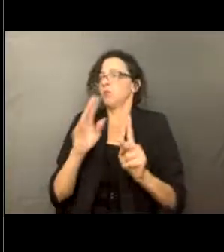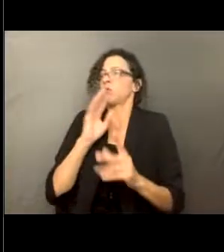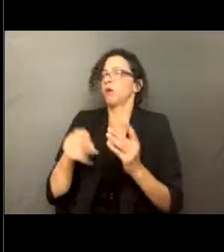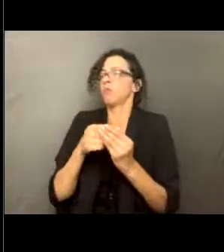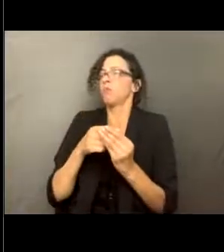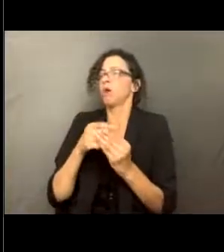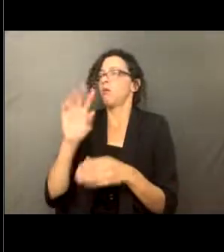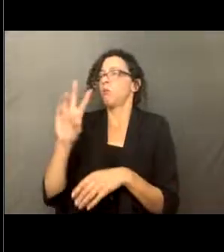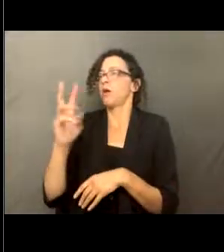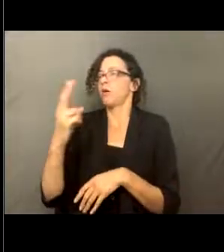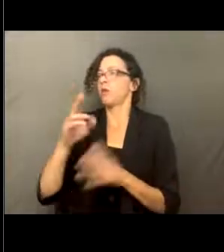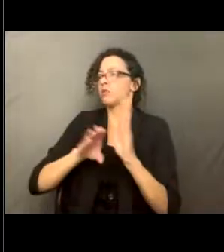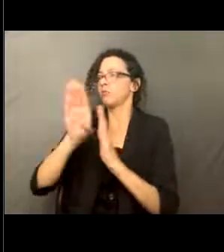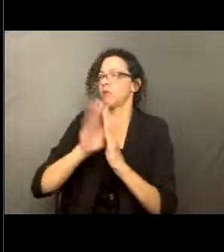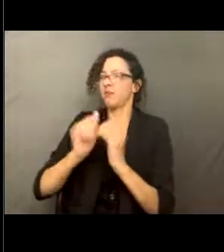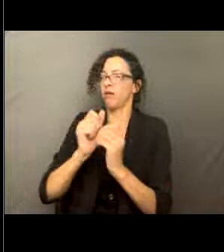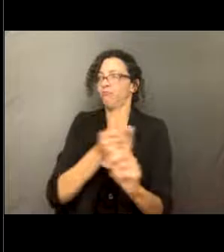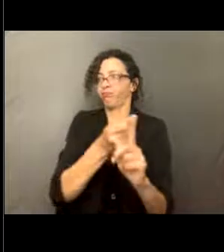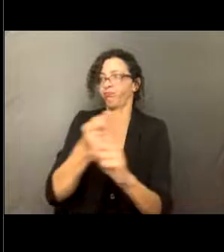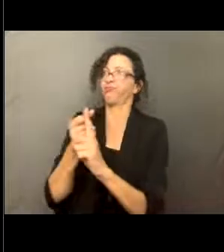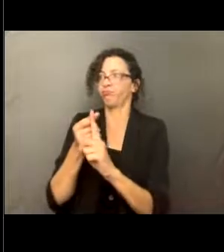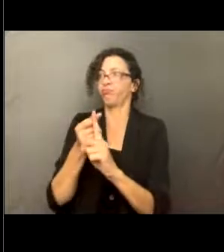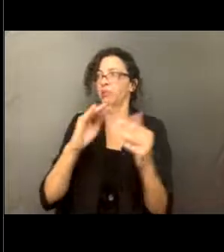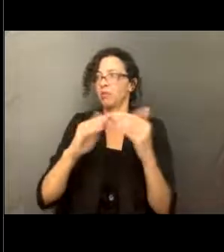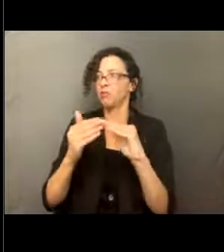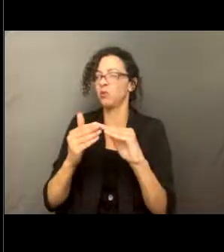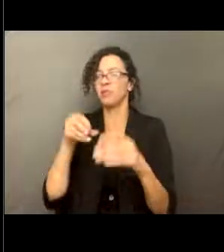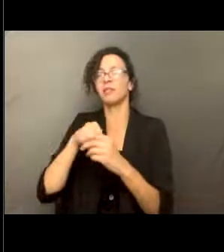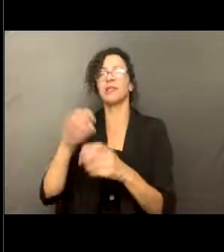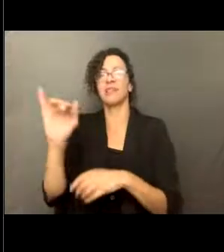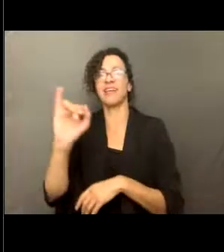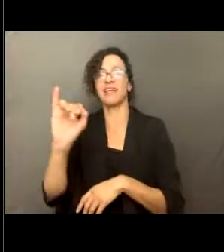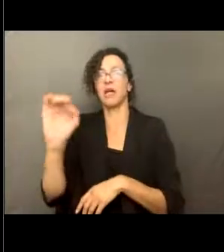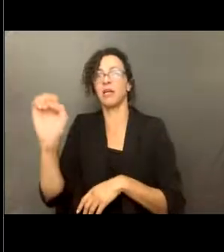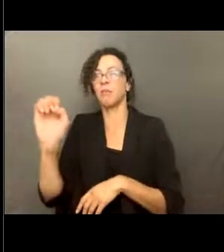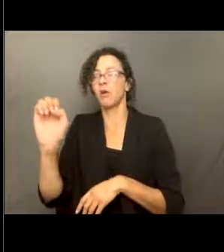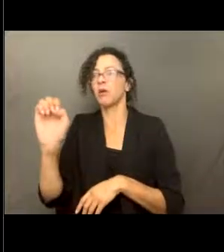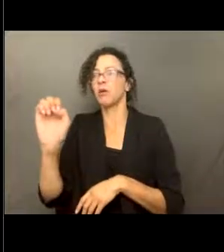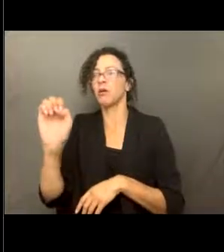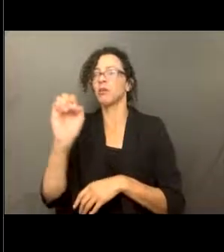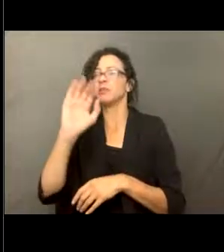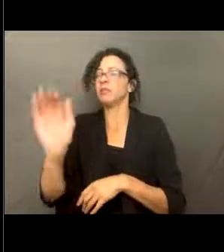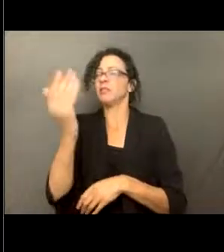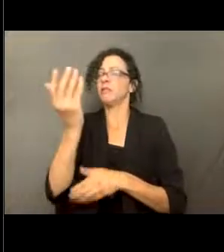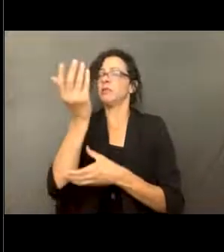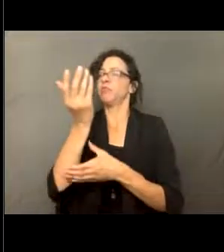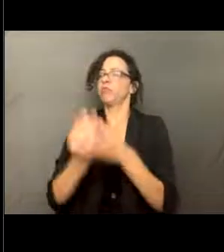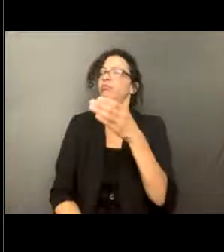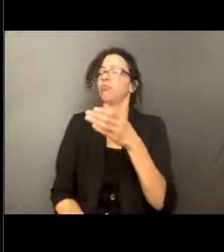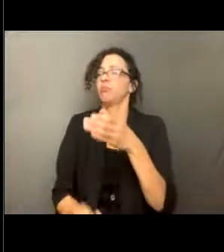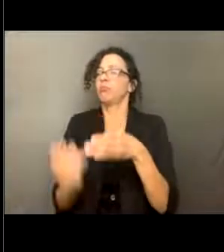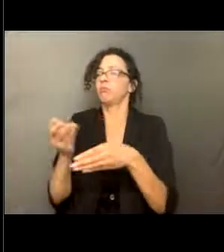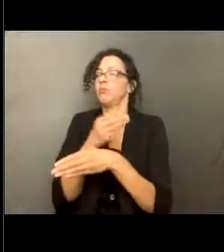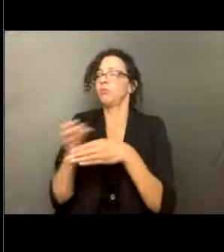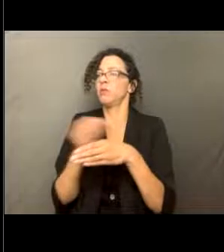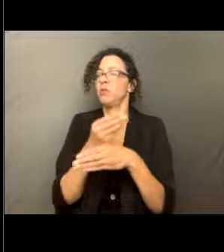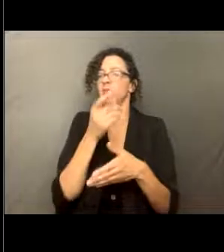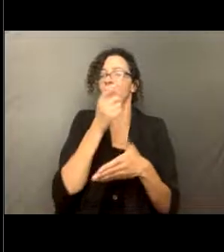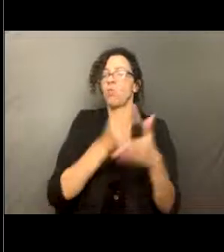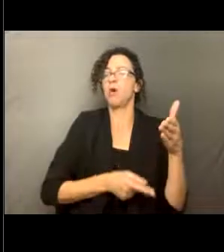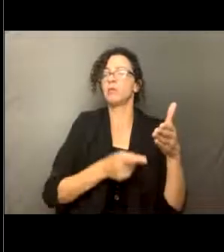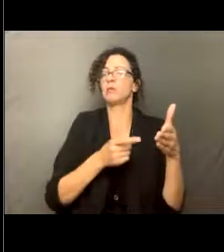Inland Empire, I think kind of tend to fall in that crack between what's in the jurisdiction of maybe the